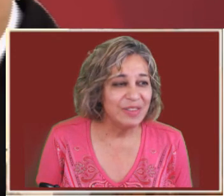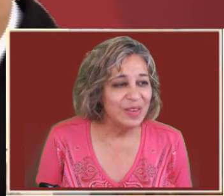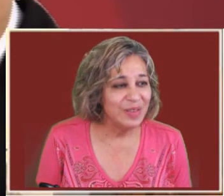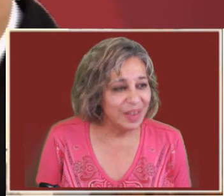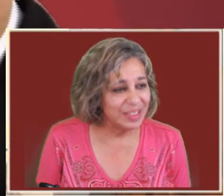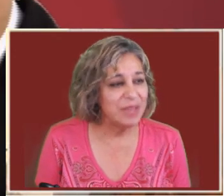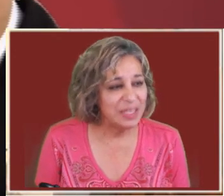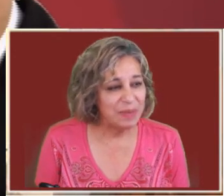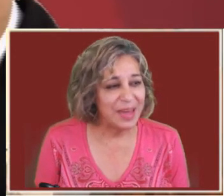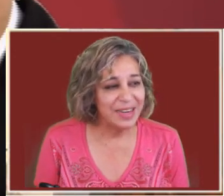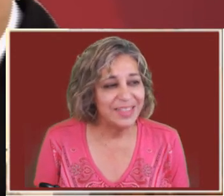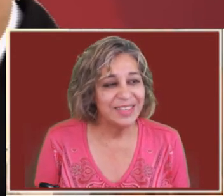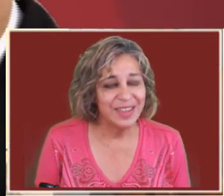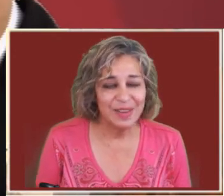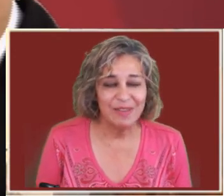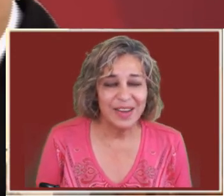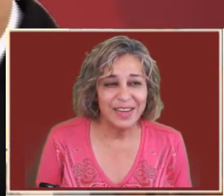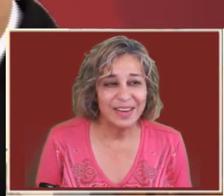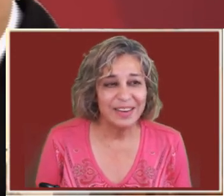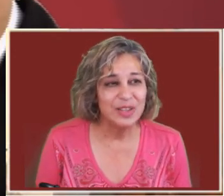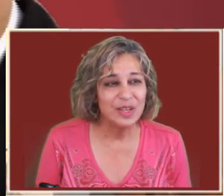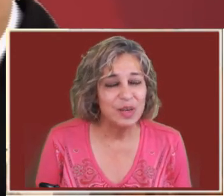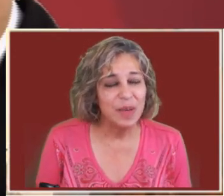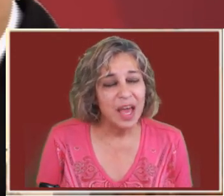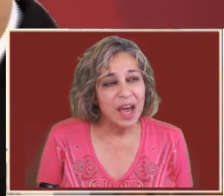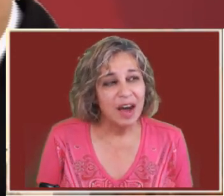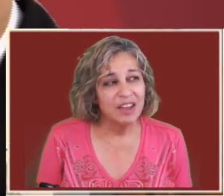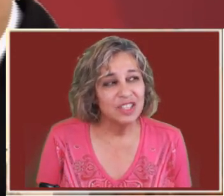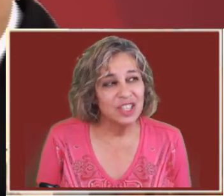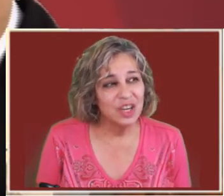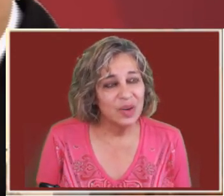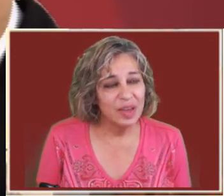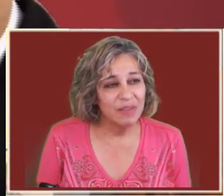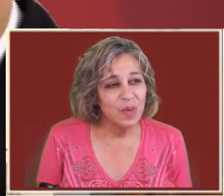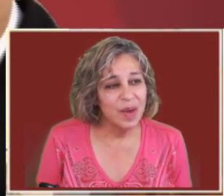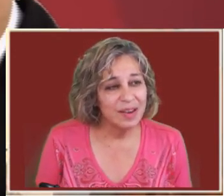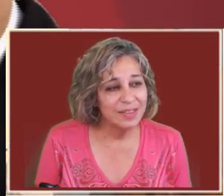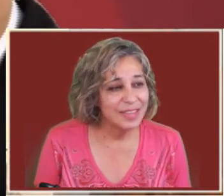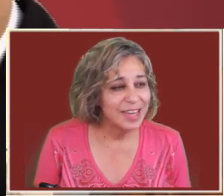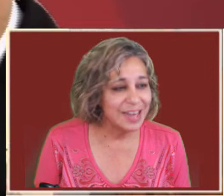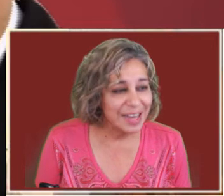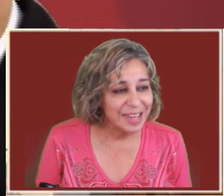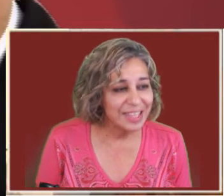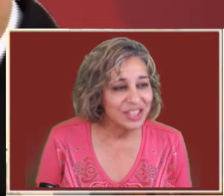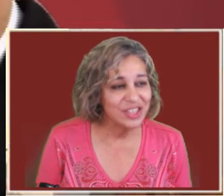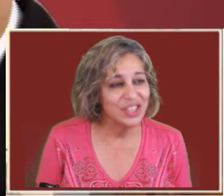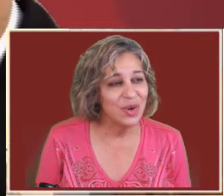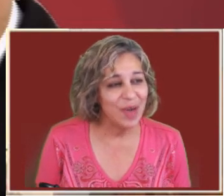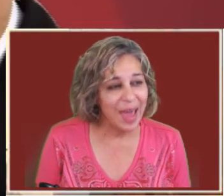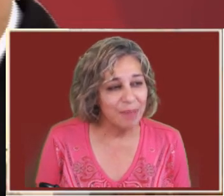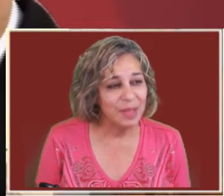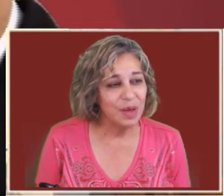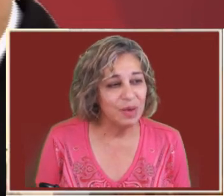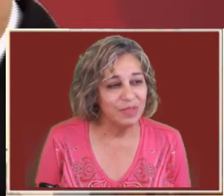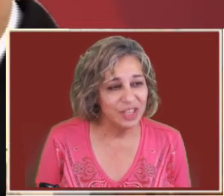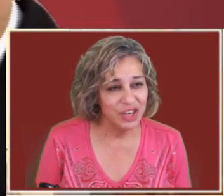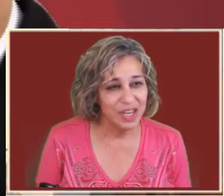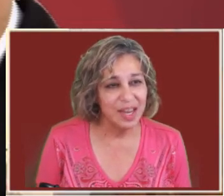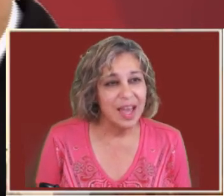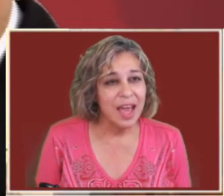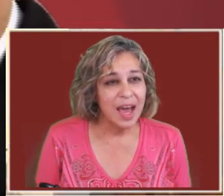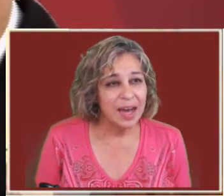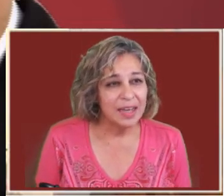If you speak Spanish, you can find it on YouTube. Also, if you want to see it in English, just go to